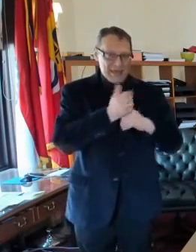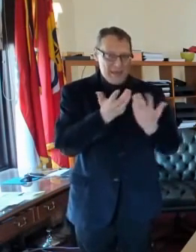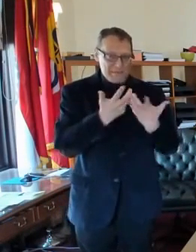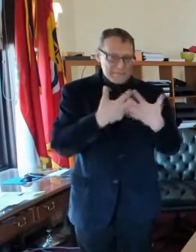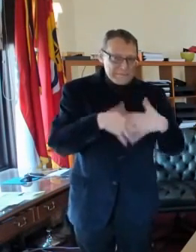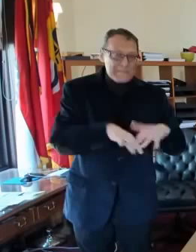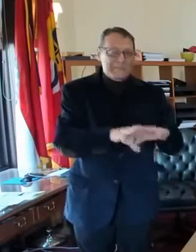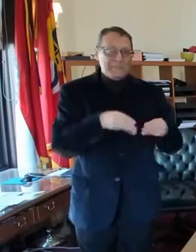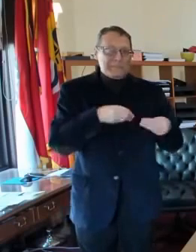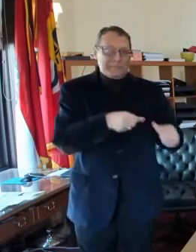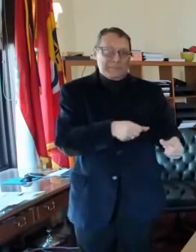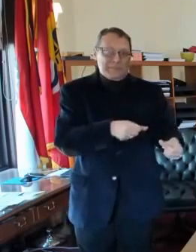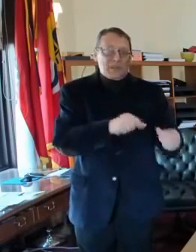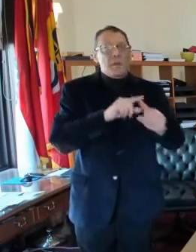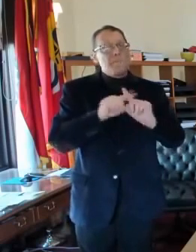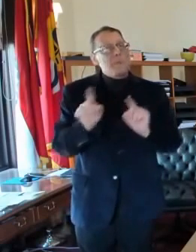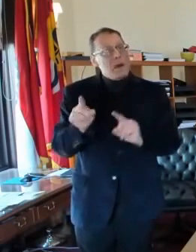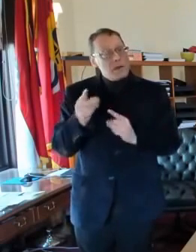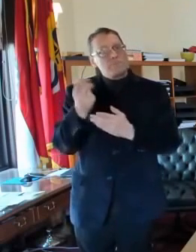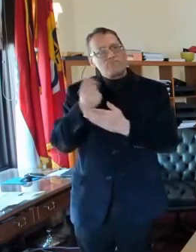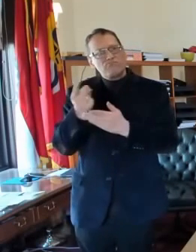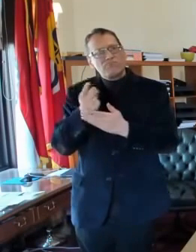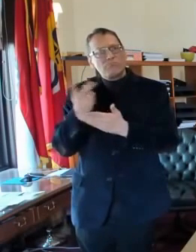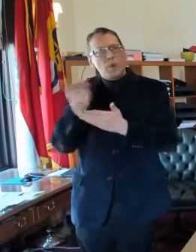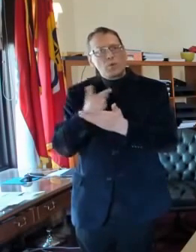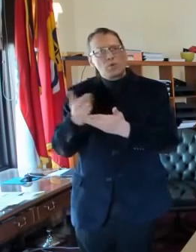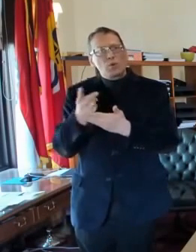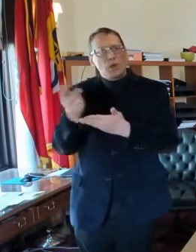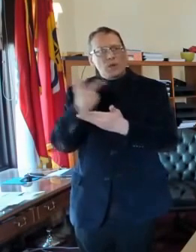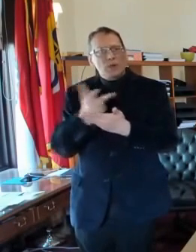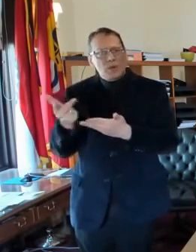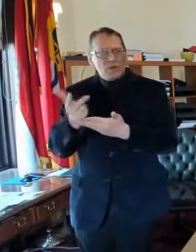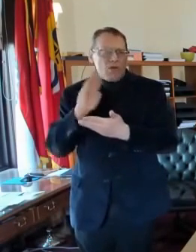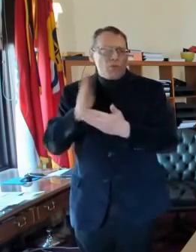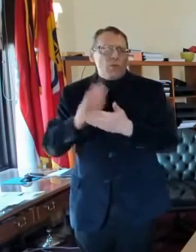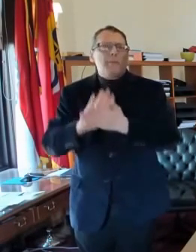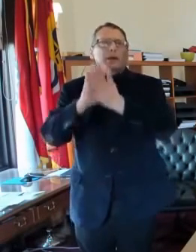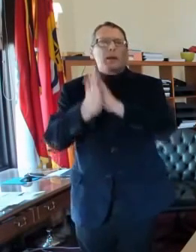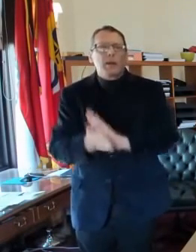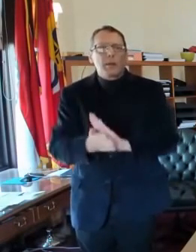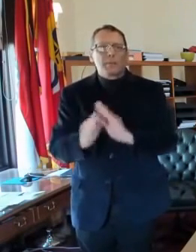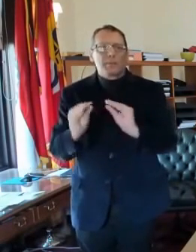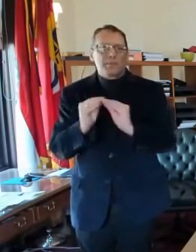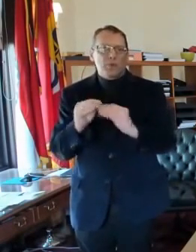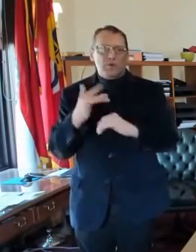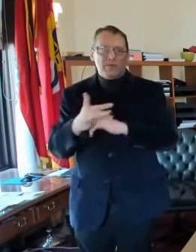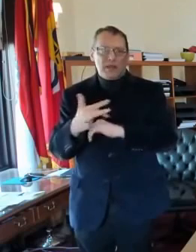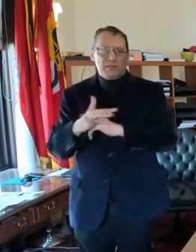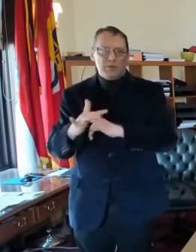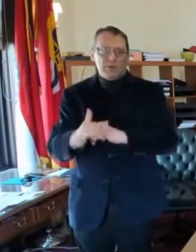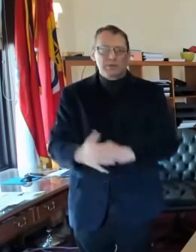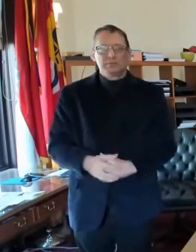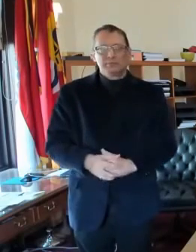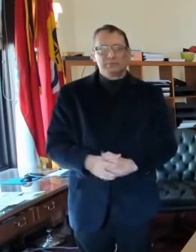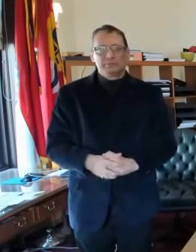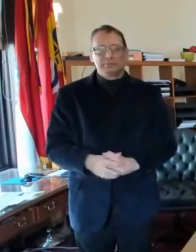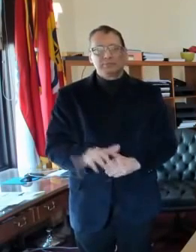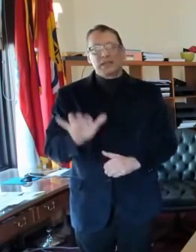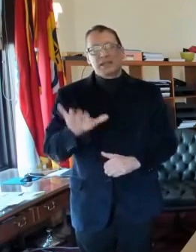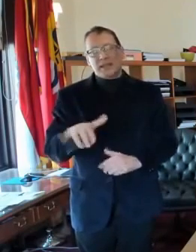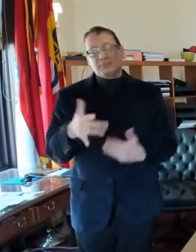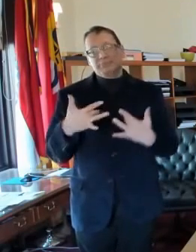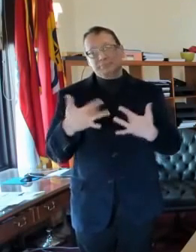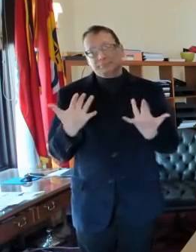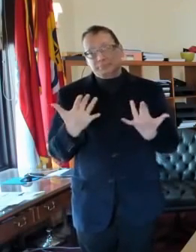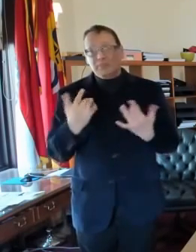next few weeks, we expect for the vaccine to become more available. So that's where we are on